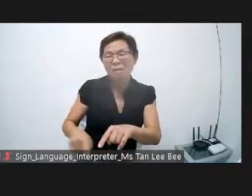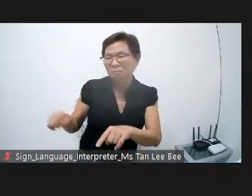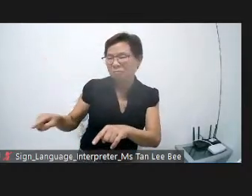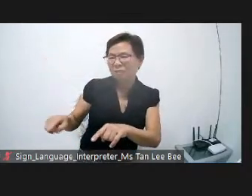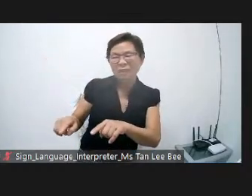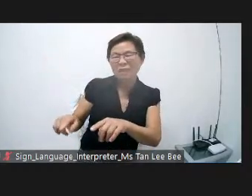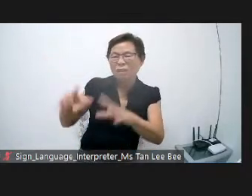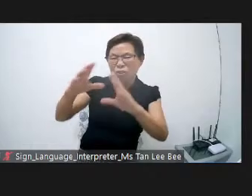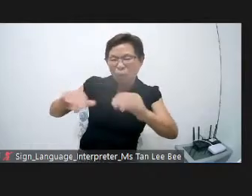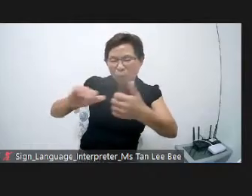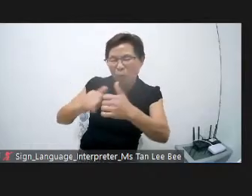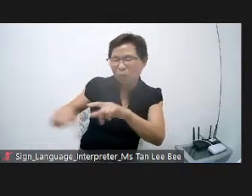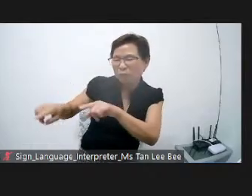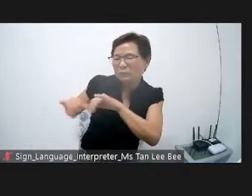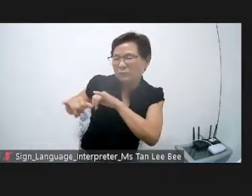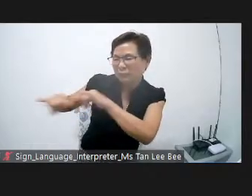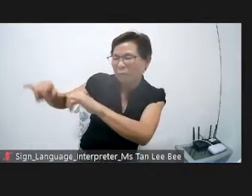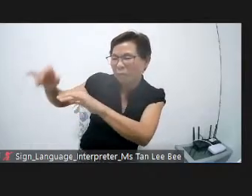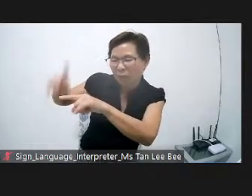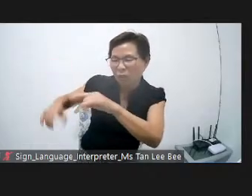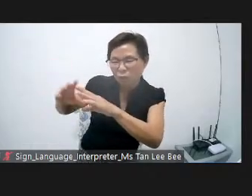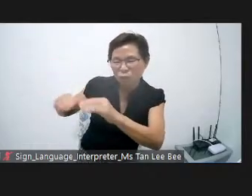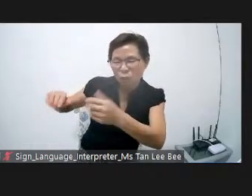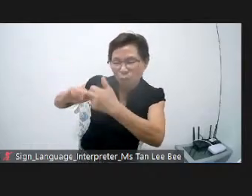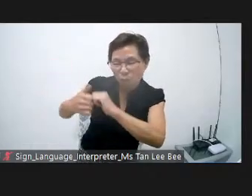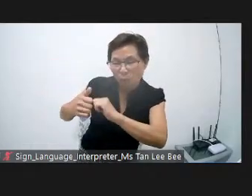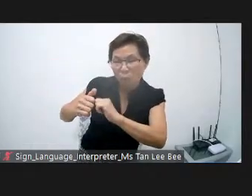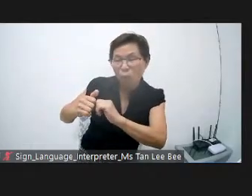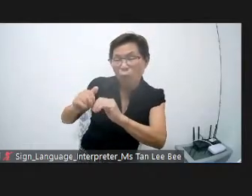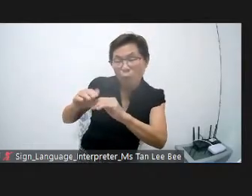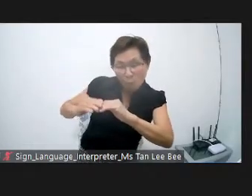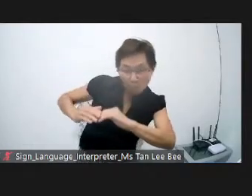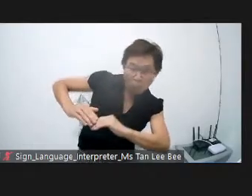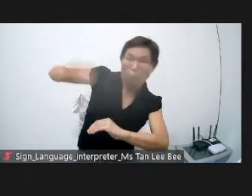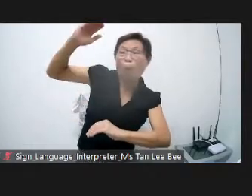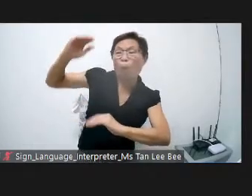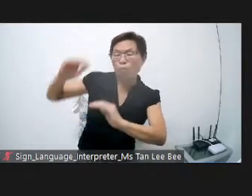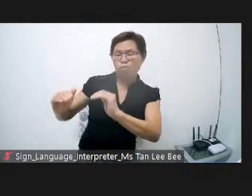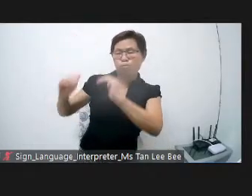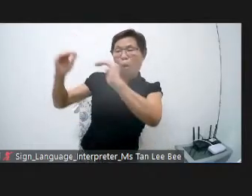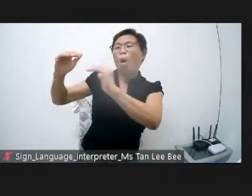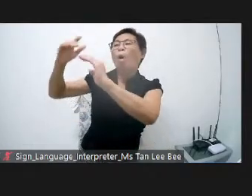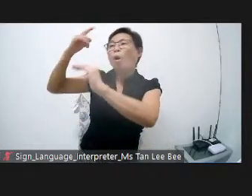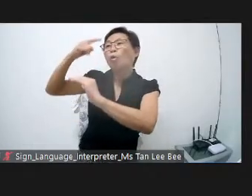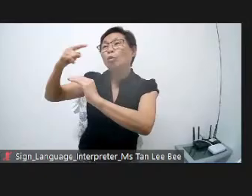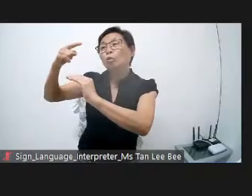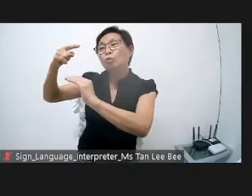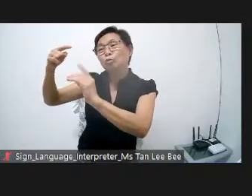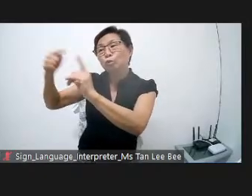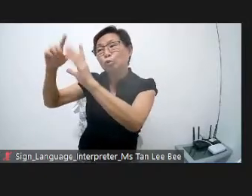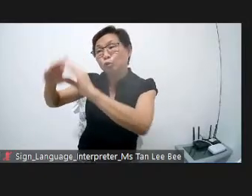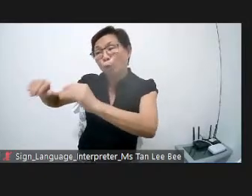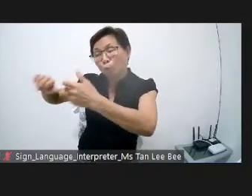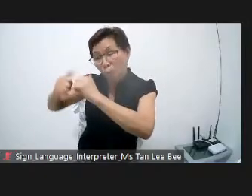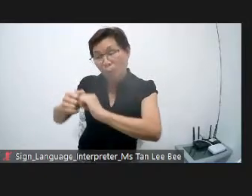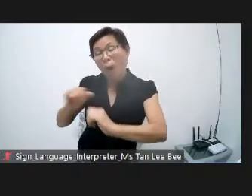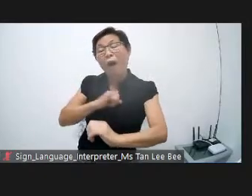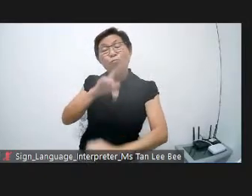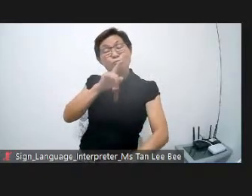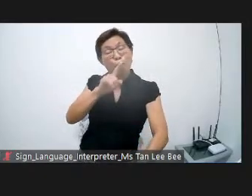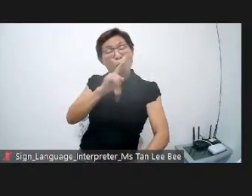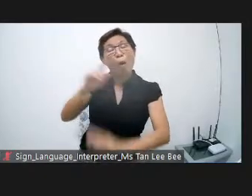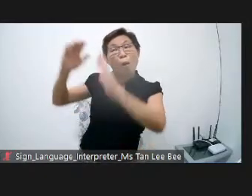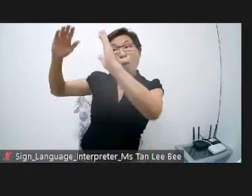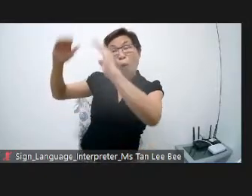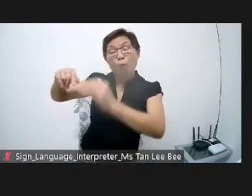created. You have to rise above it to the next level. I certainly hope that